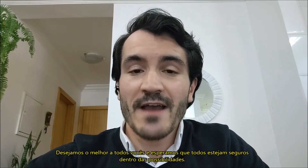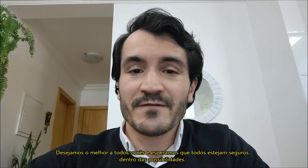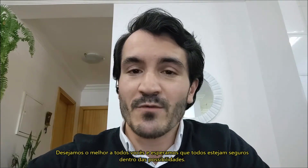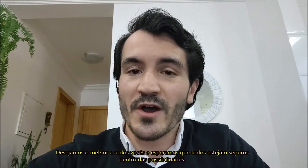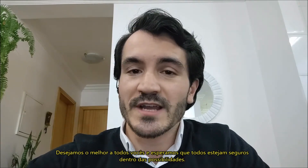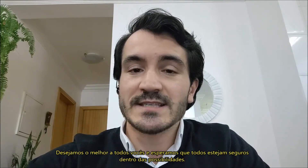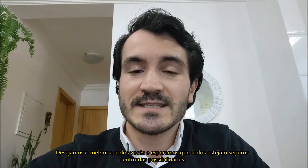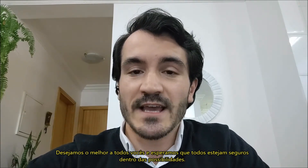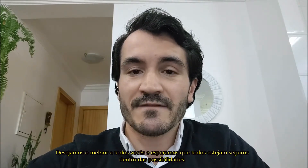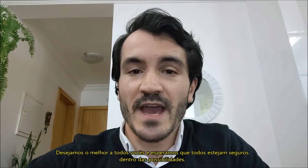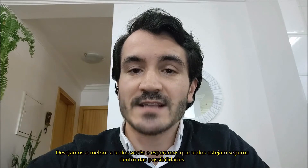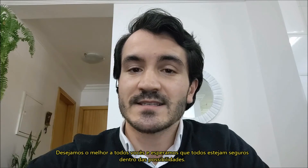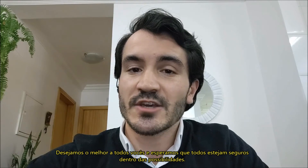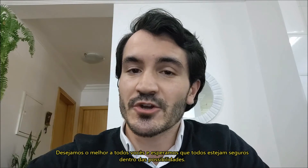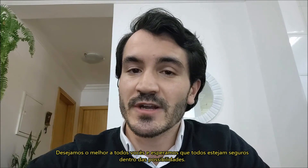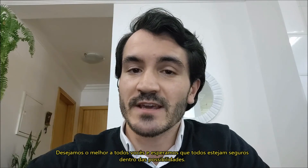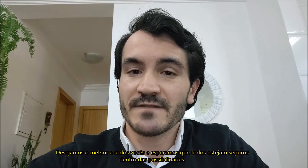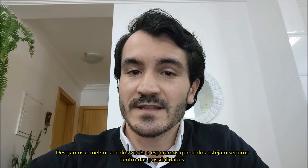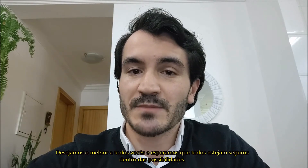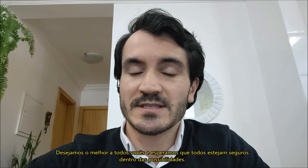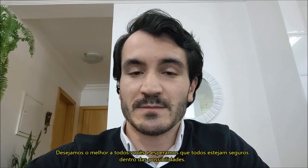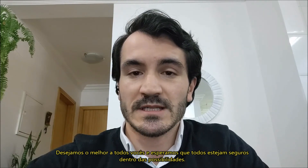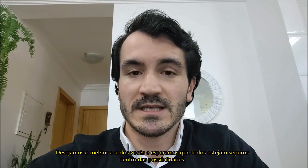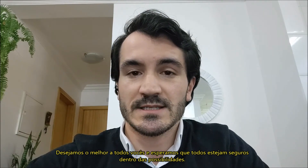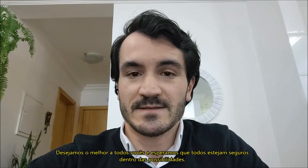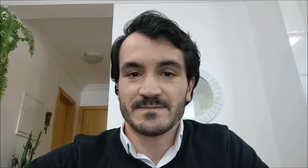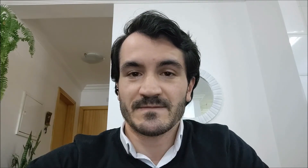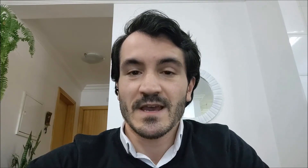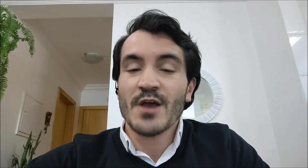hope everyone is safe and secure given the